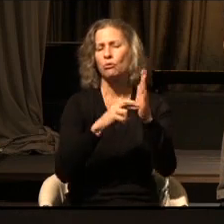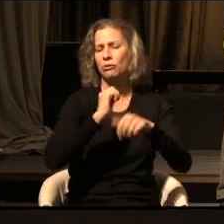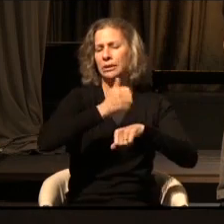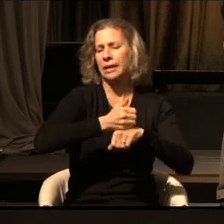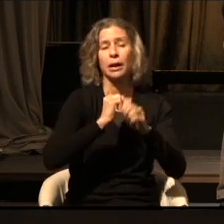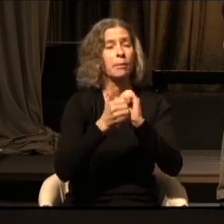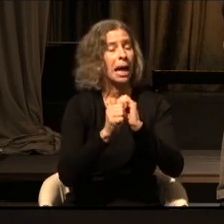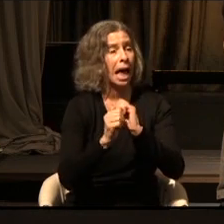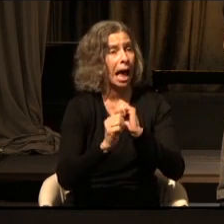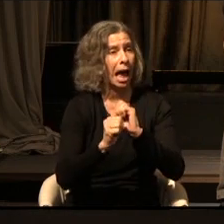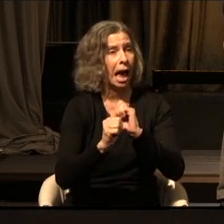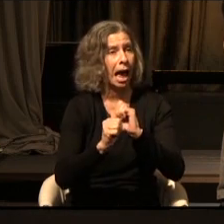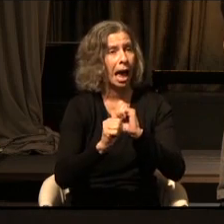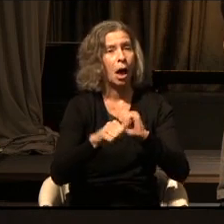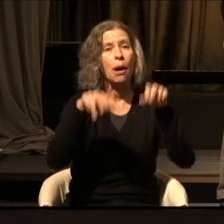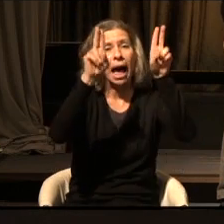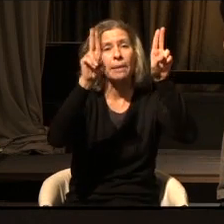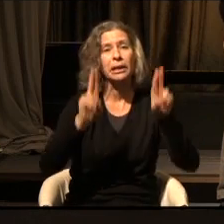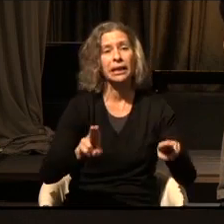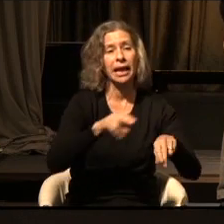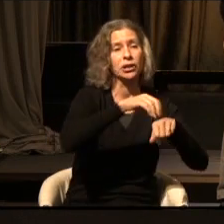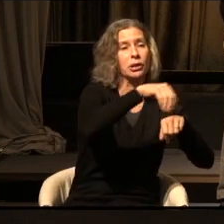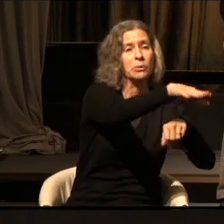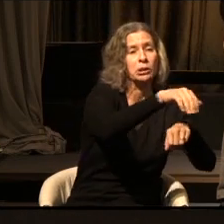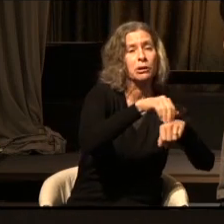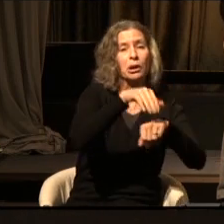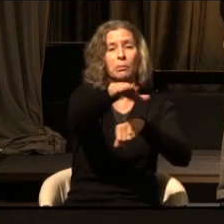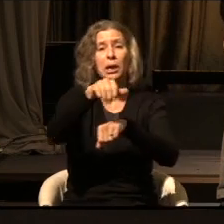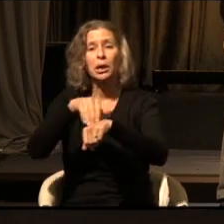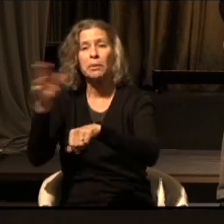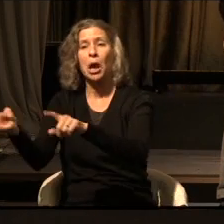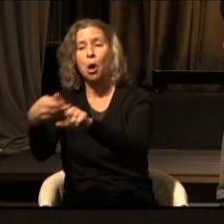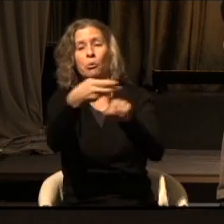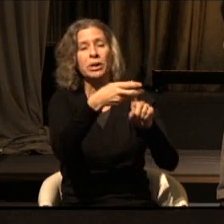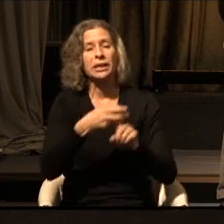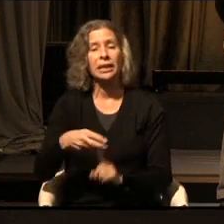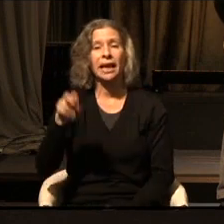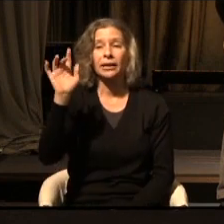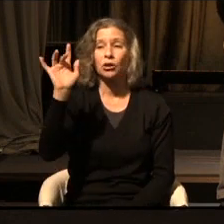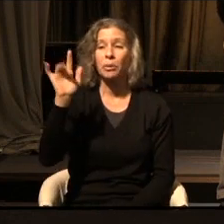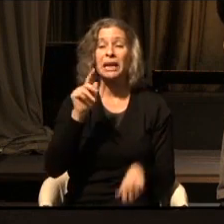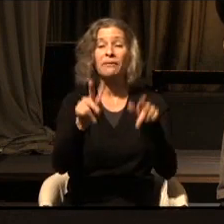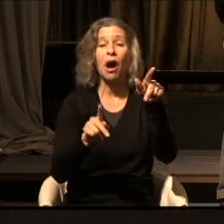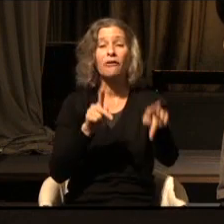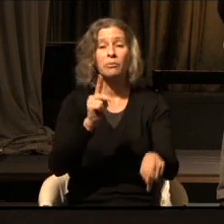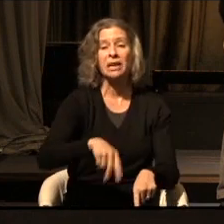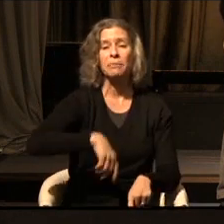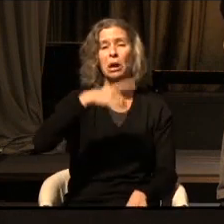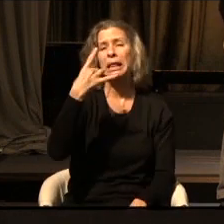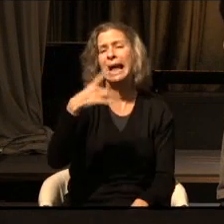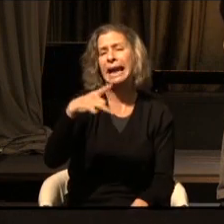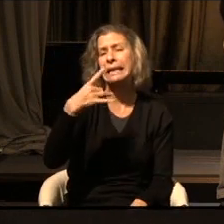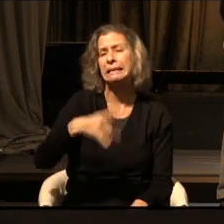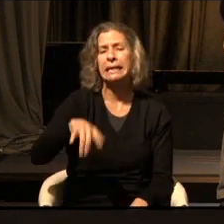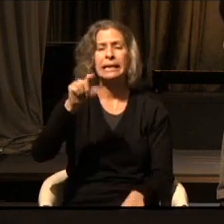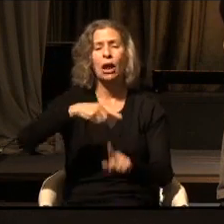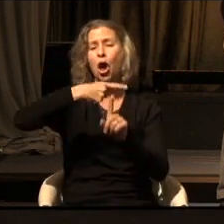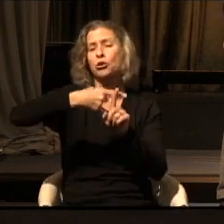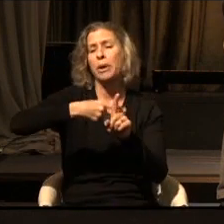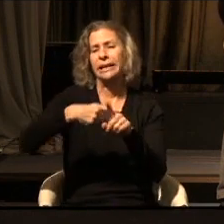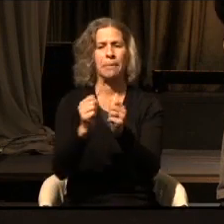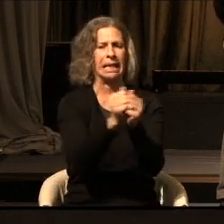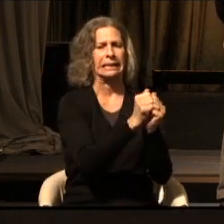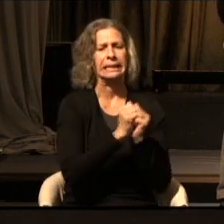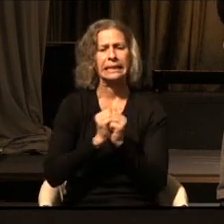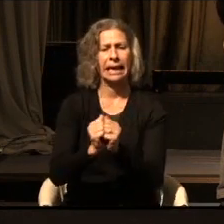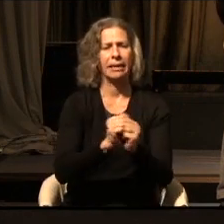is that we set out an application process. We select 25 fellows who spend 20 months, working together. The